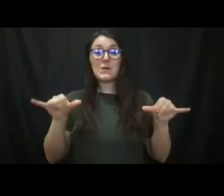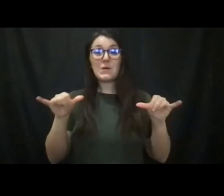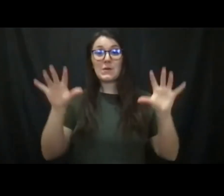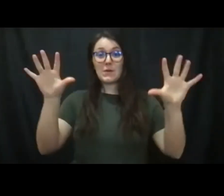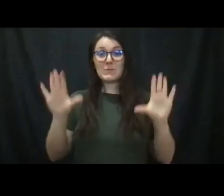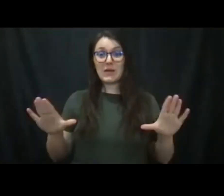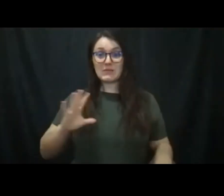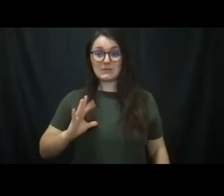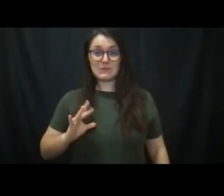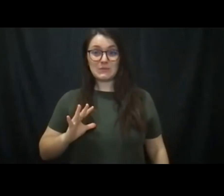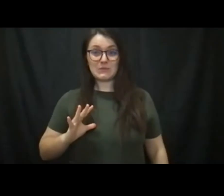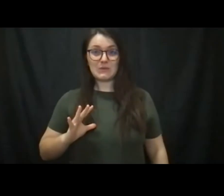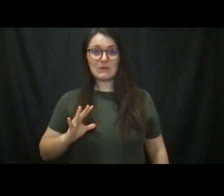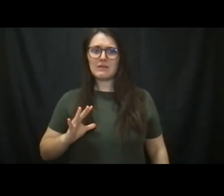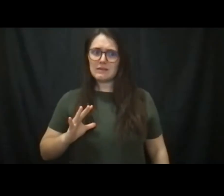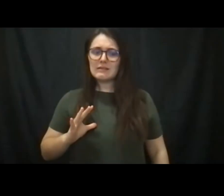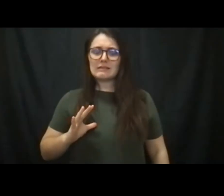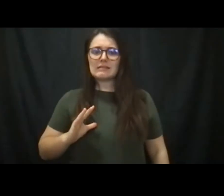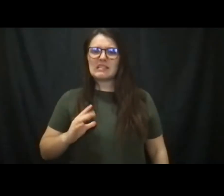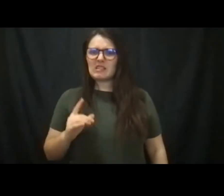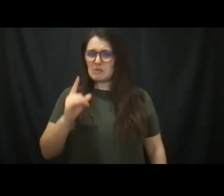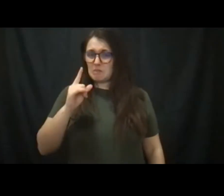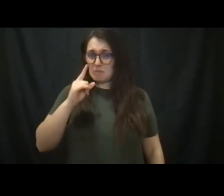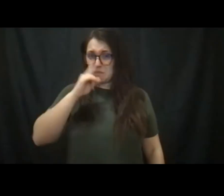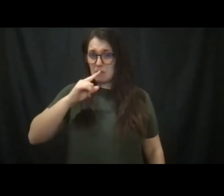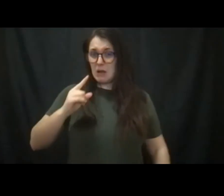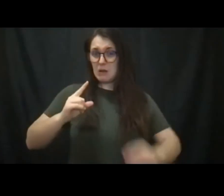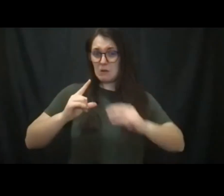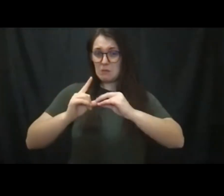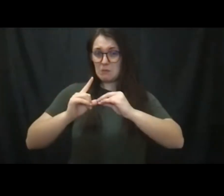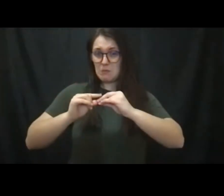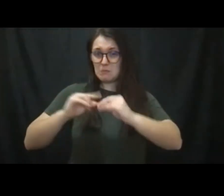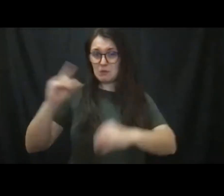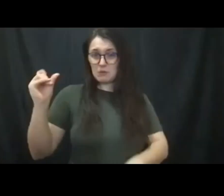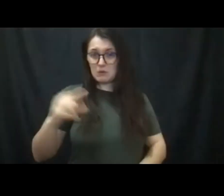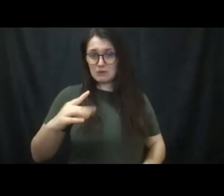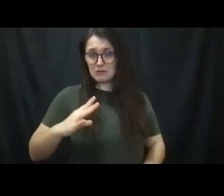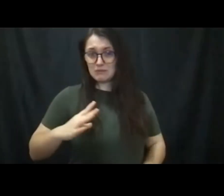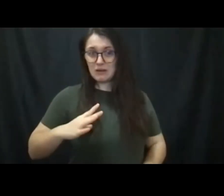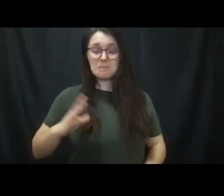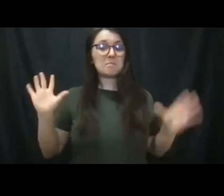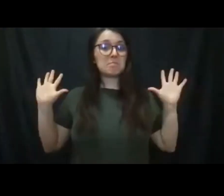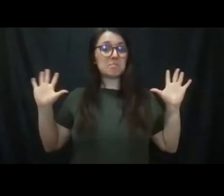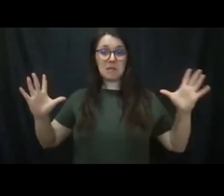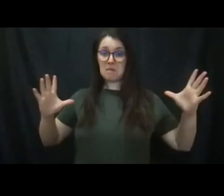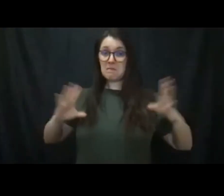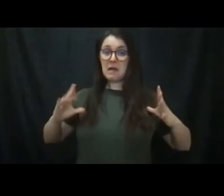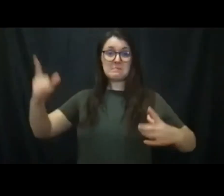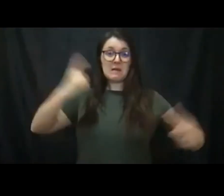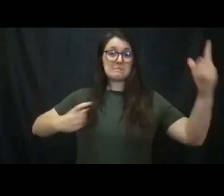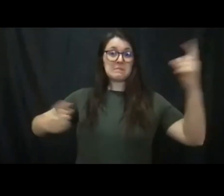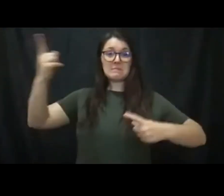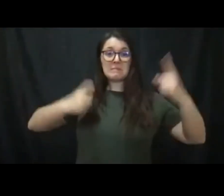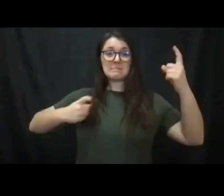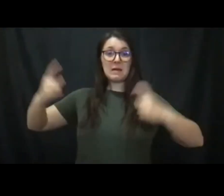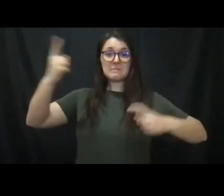help it. Do you mind one more question? As many questions as you want. I'm all yours now. I'm done. So as